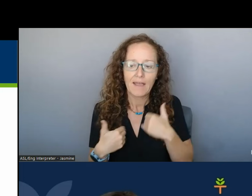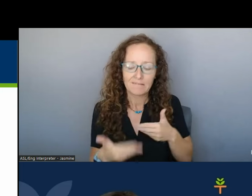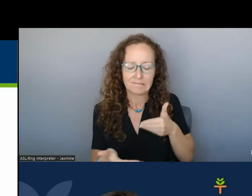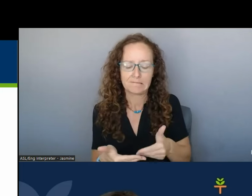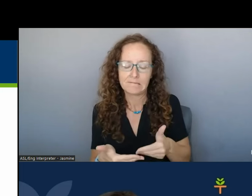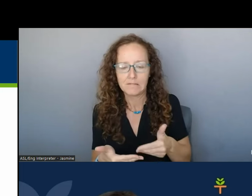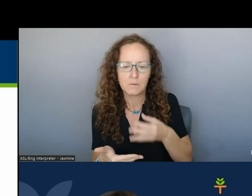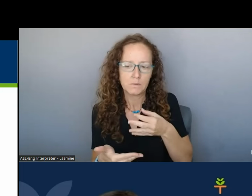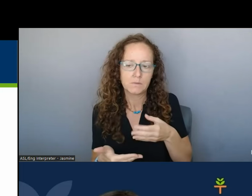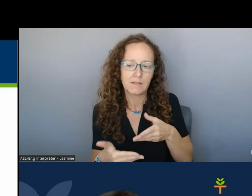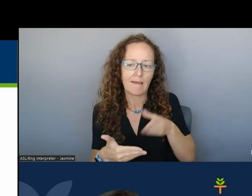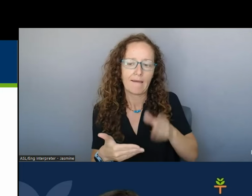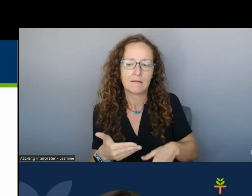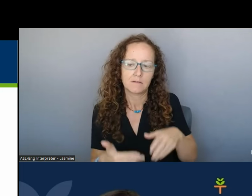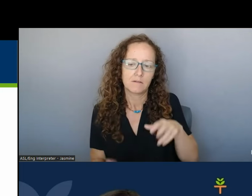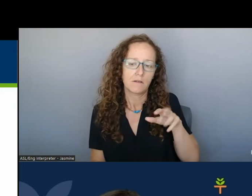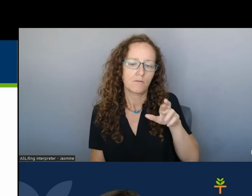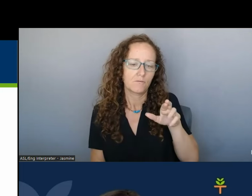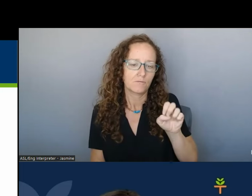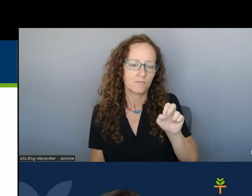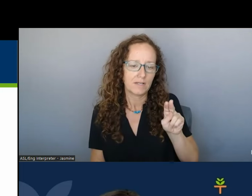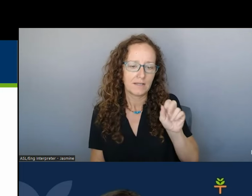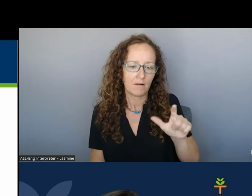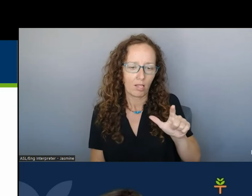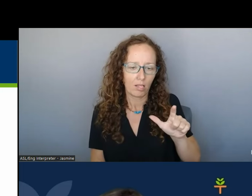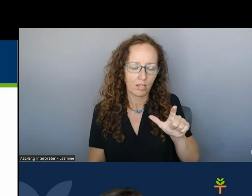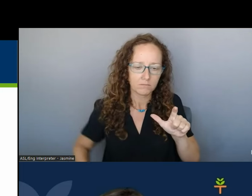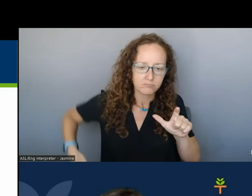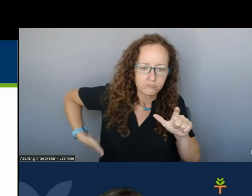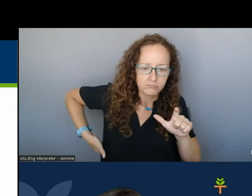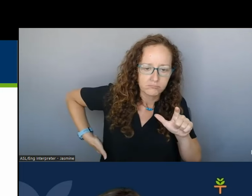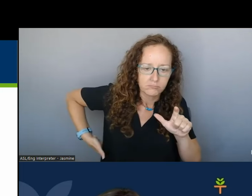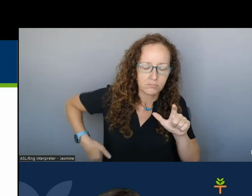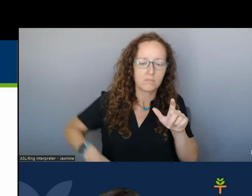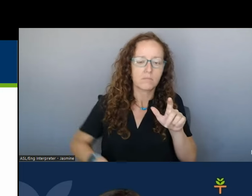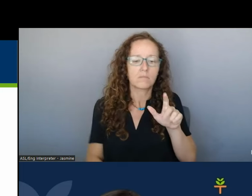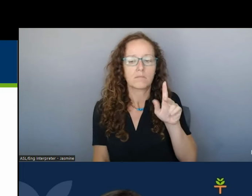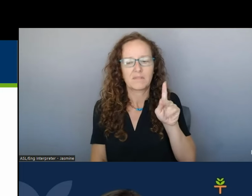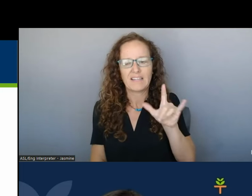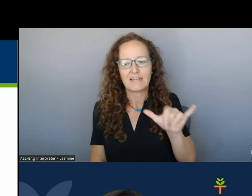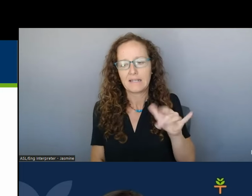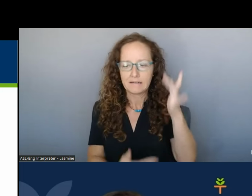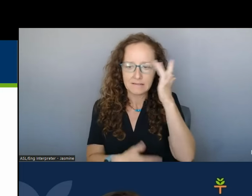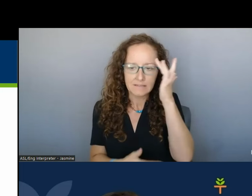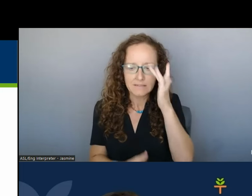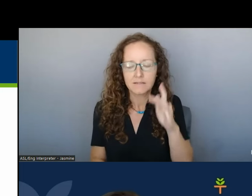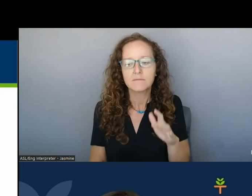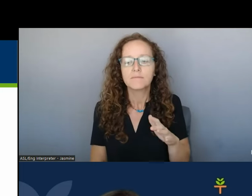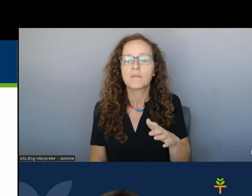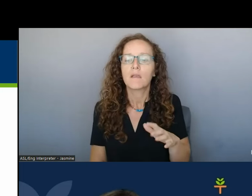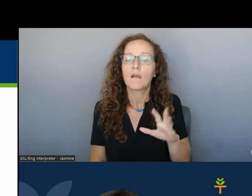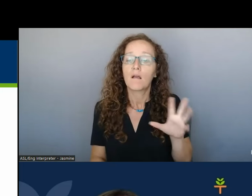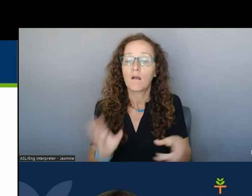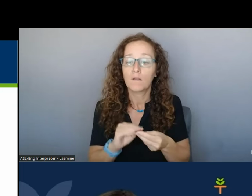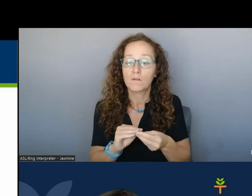And over 60 million Americans receive coverage through Medicare, and the number continues to rise, of